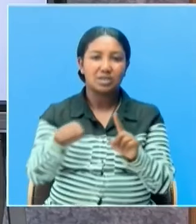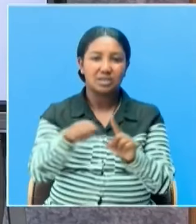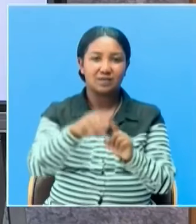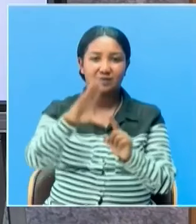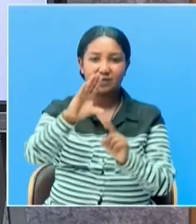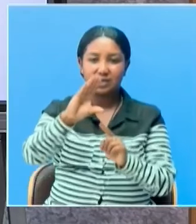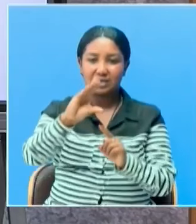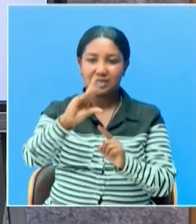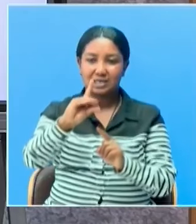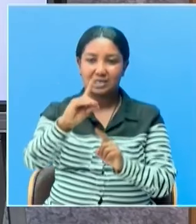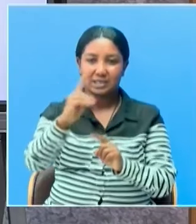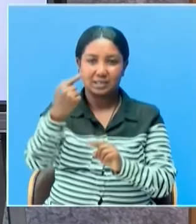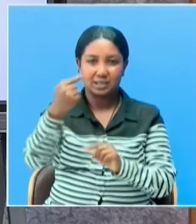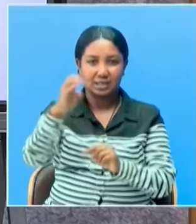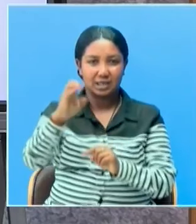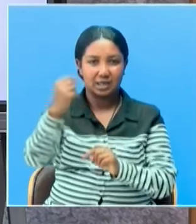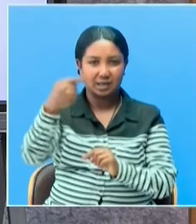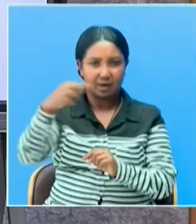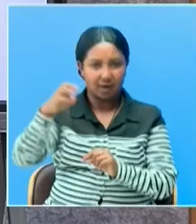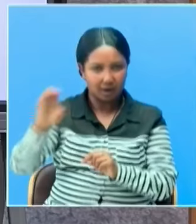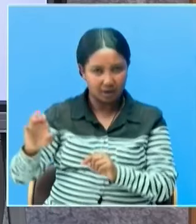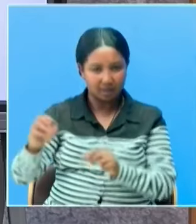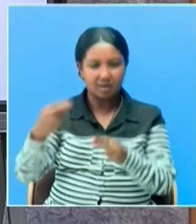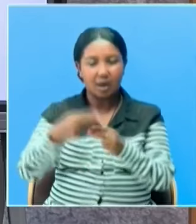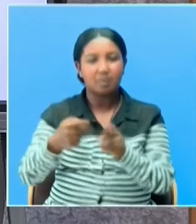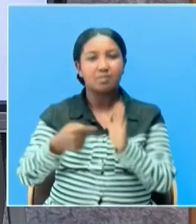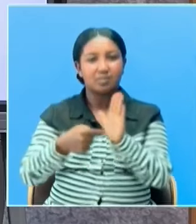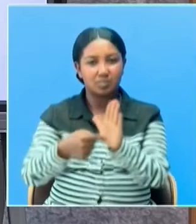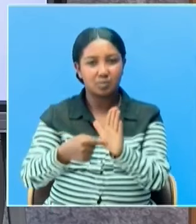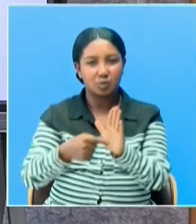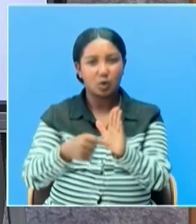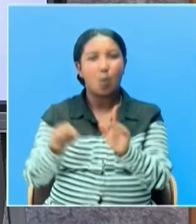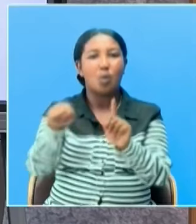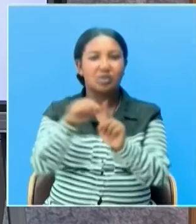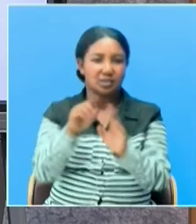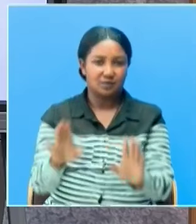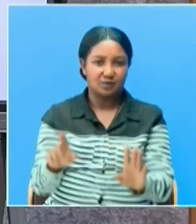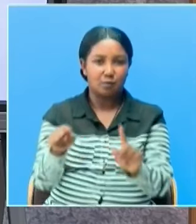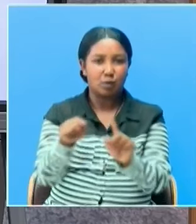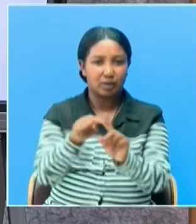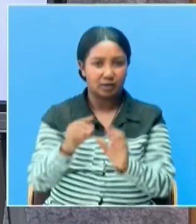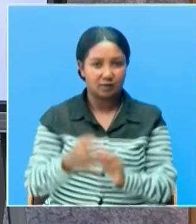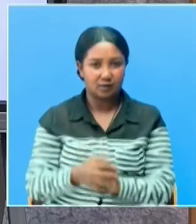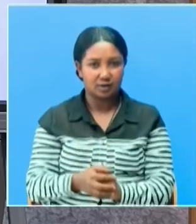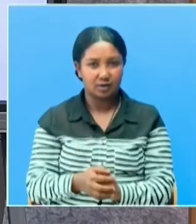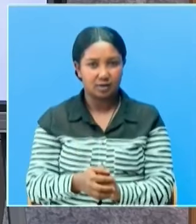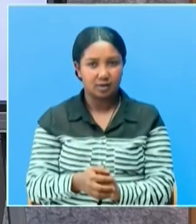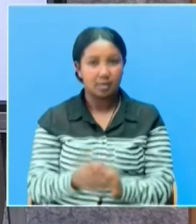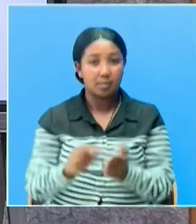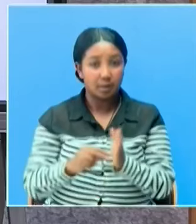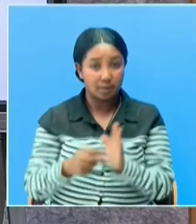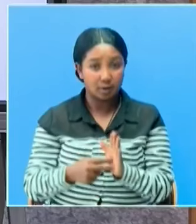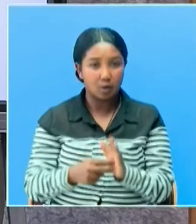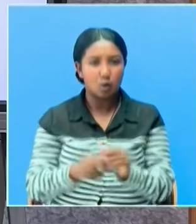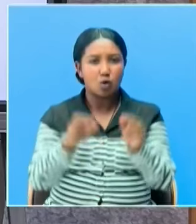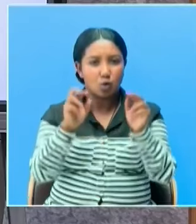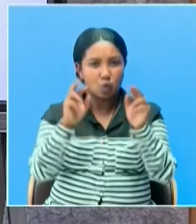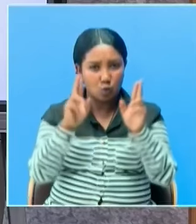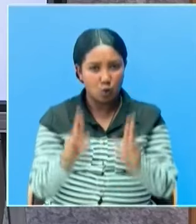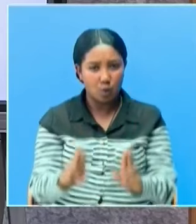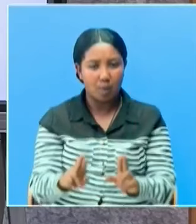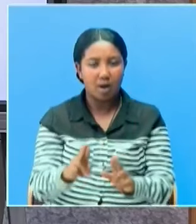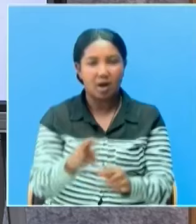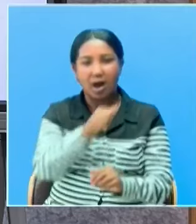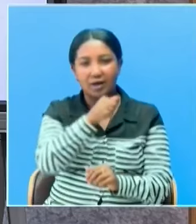When we say positive degree, as its name indicates, just it is positive. This means the normal